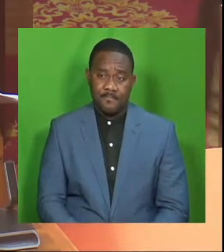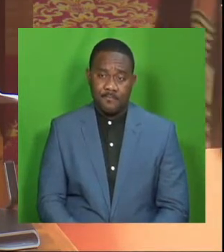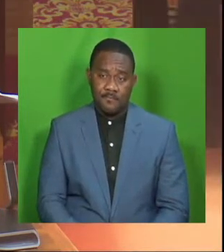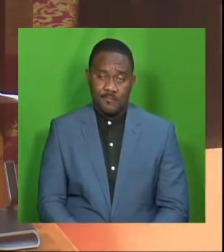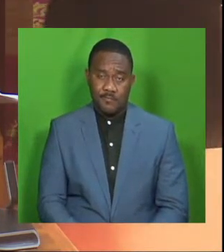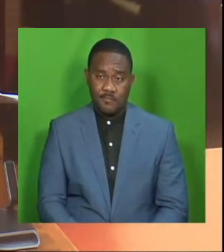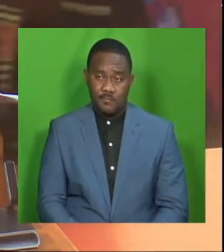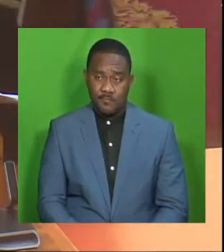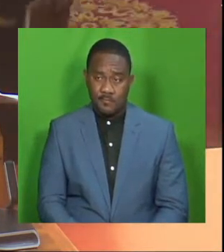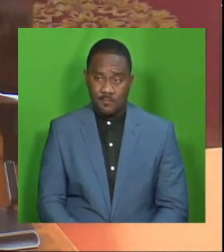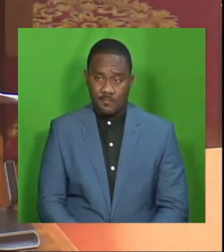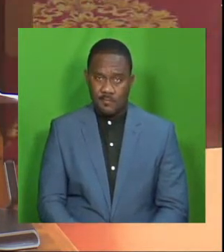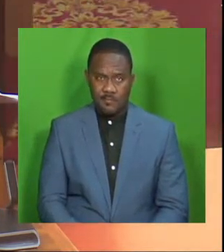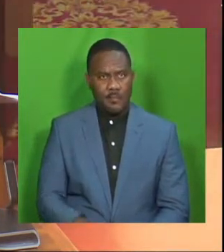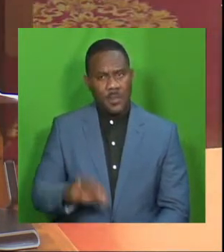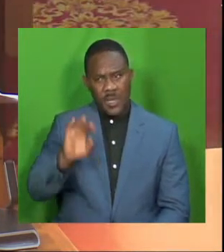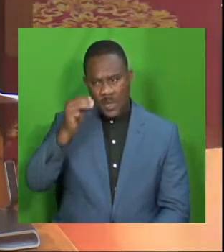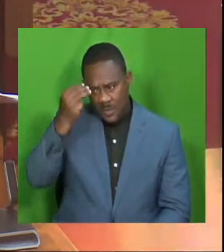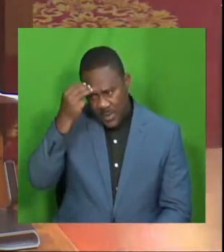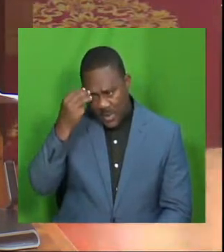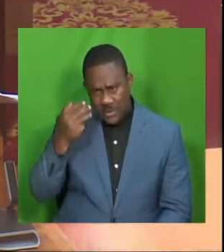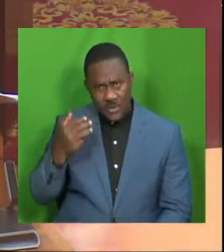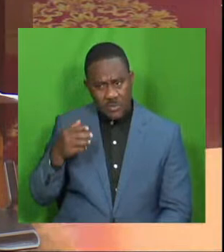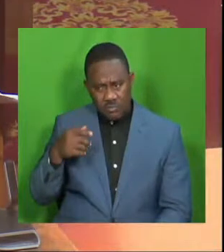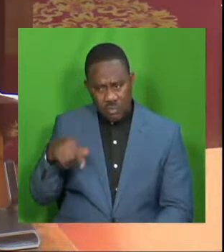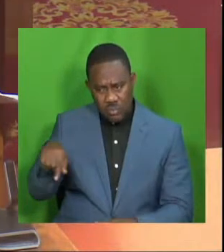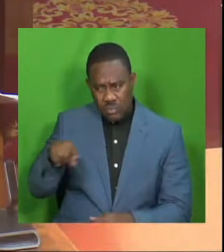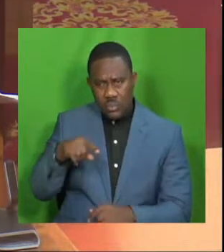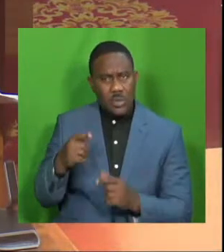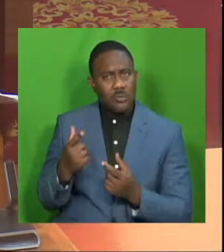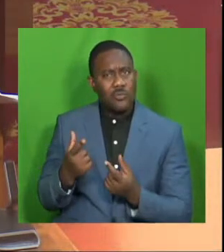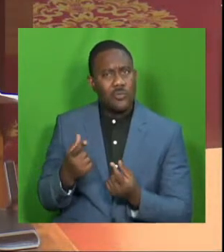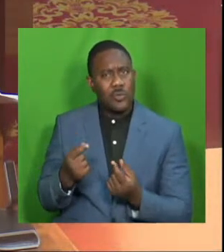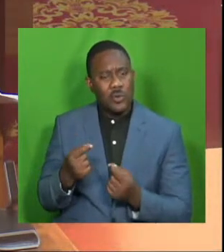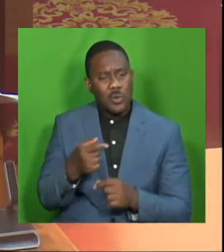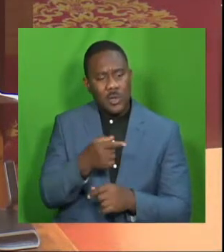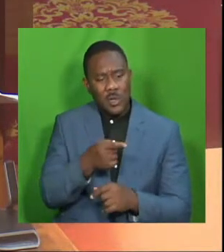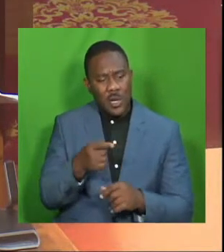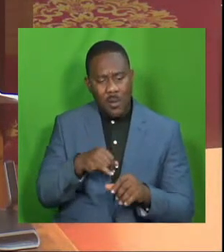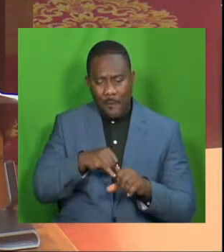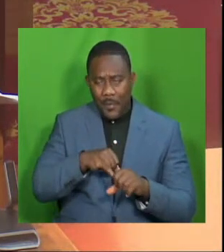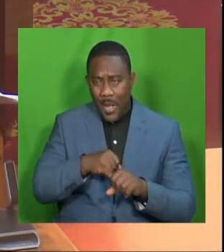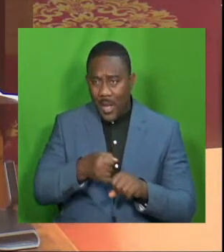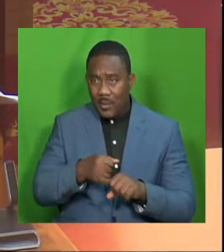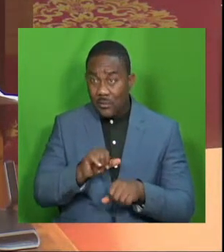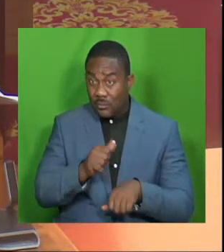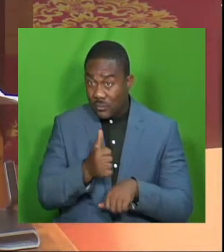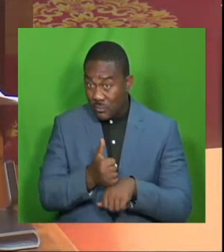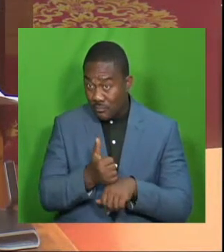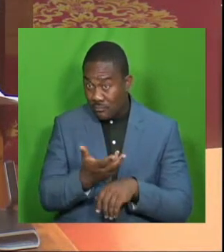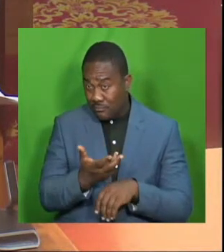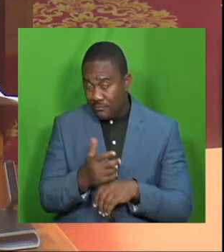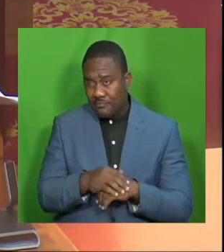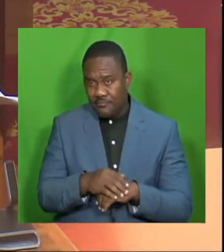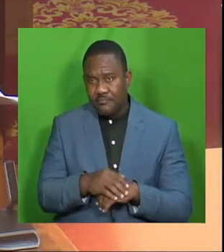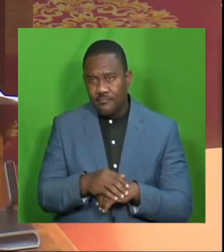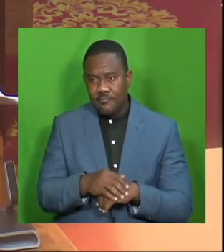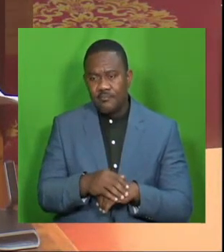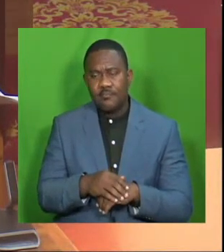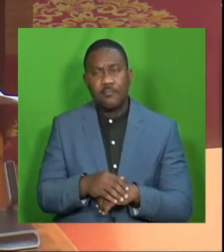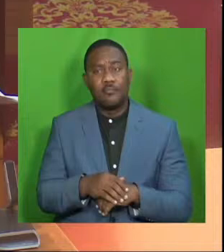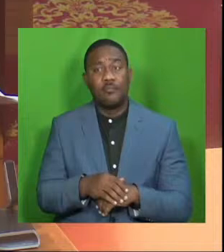Actions taken by the Ministry as part of implementing the UMPWA includes observers placed on